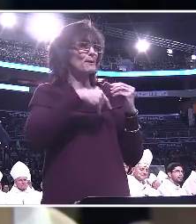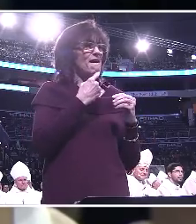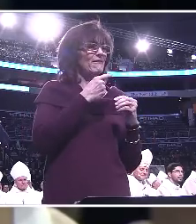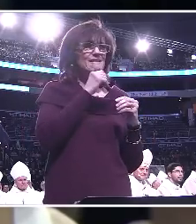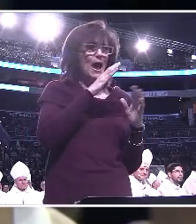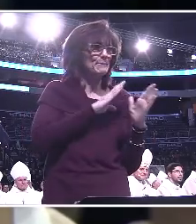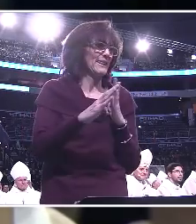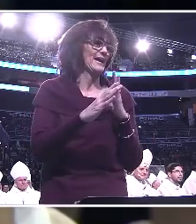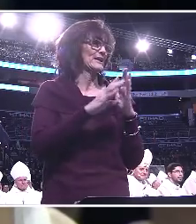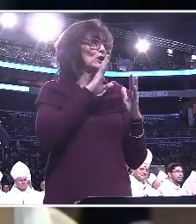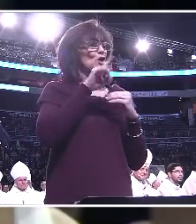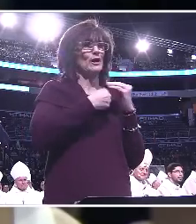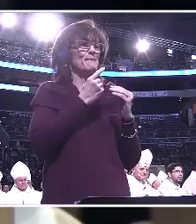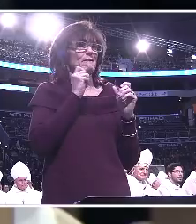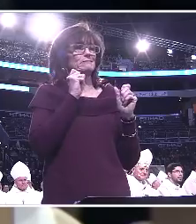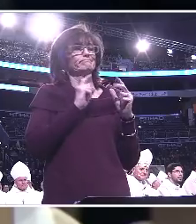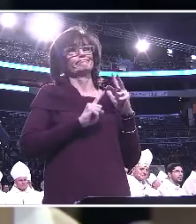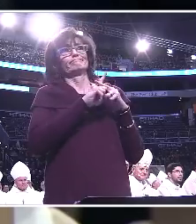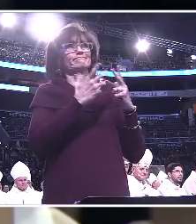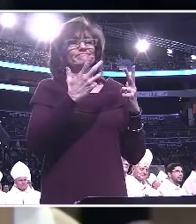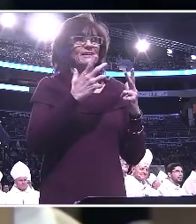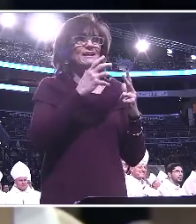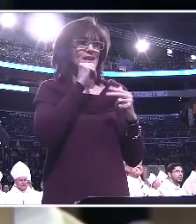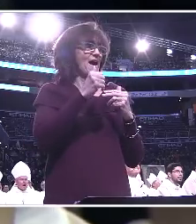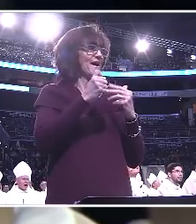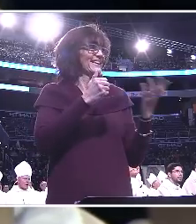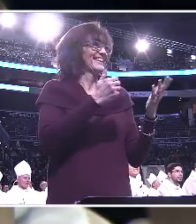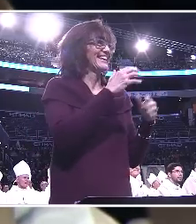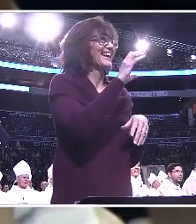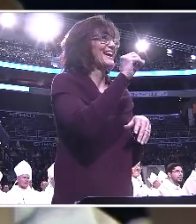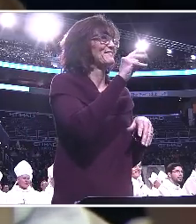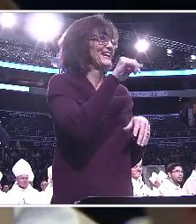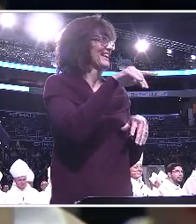about a curveball. Talk about being an inconvenience.